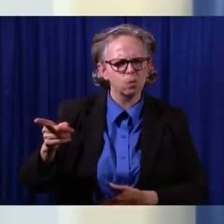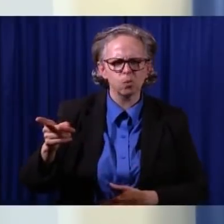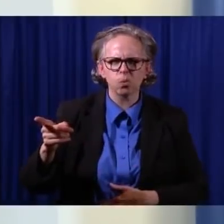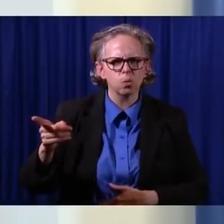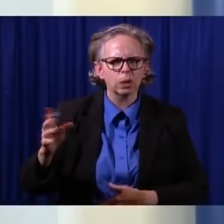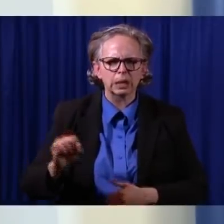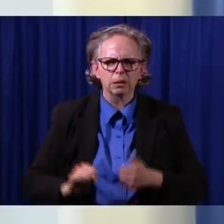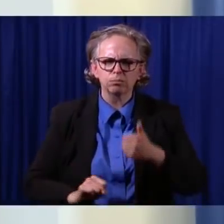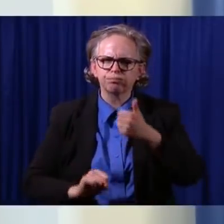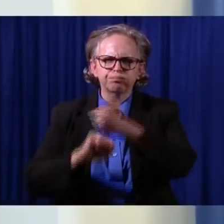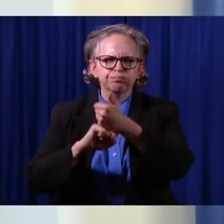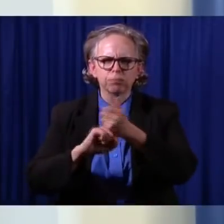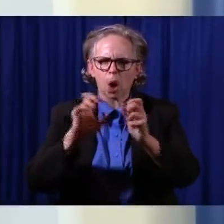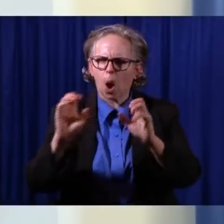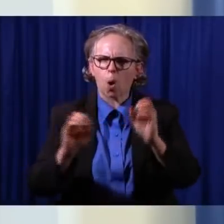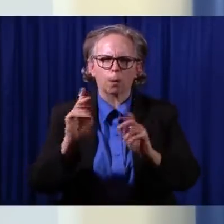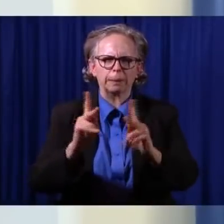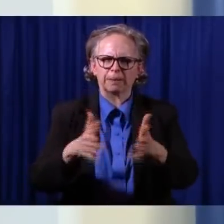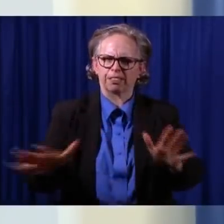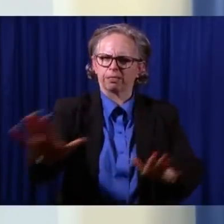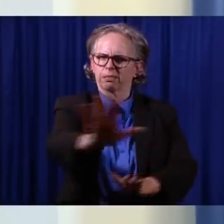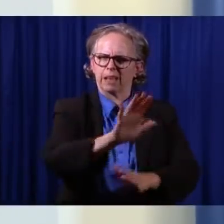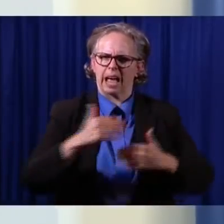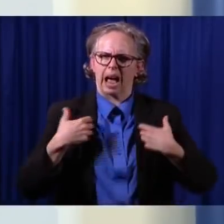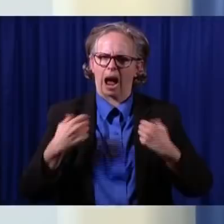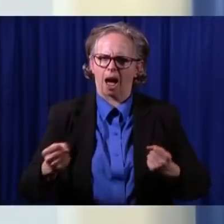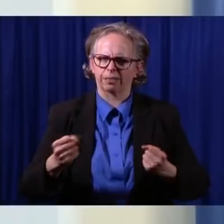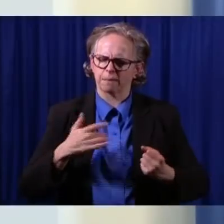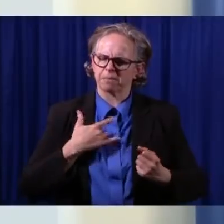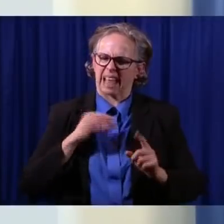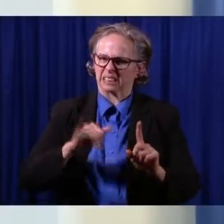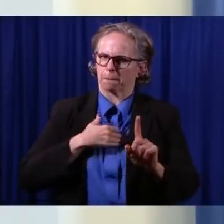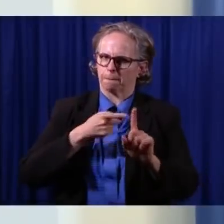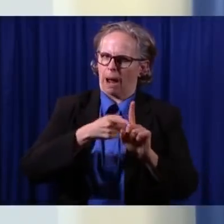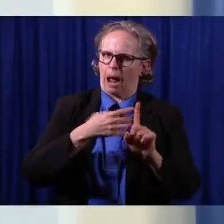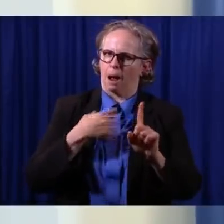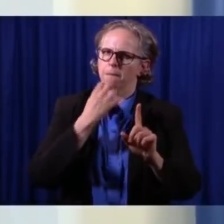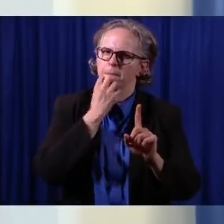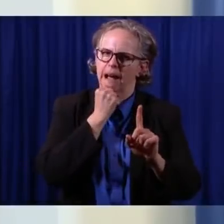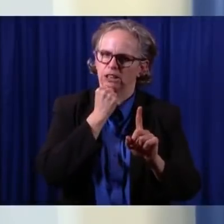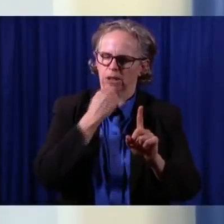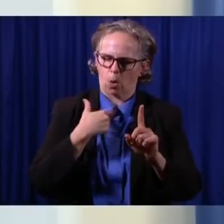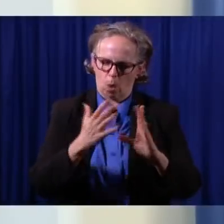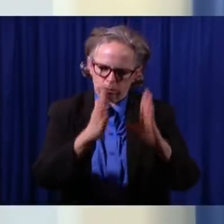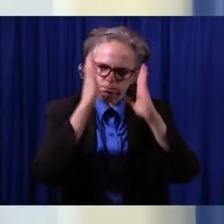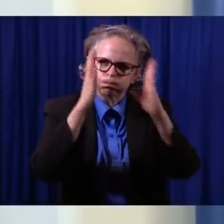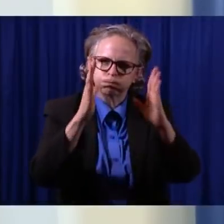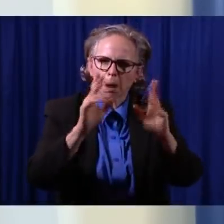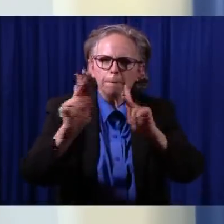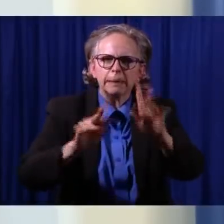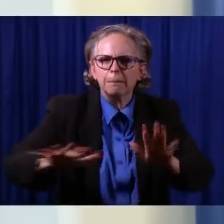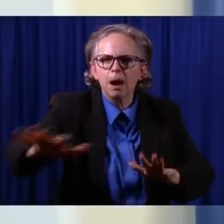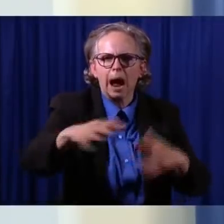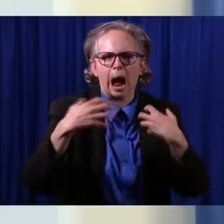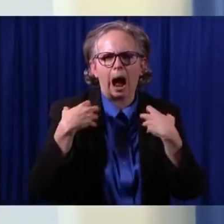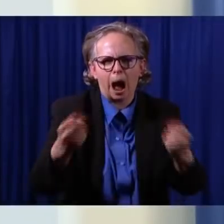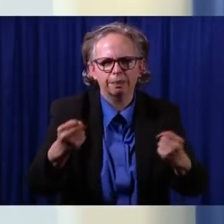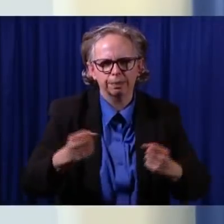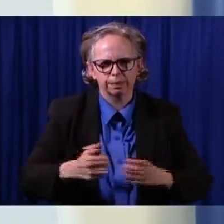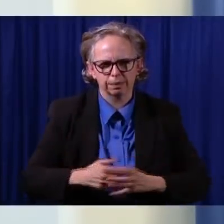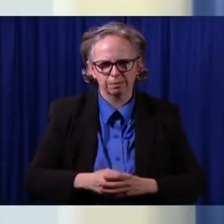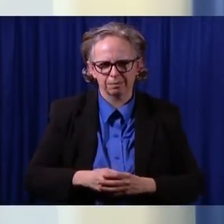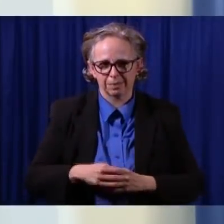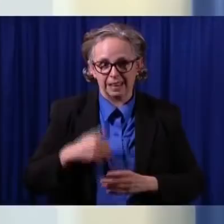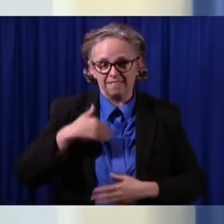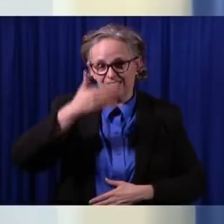that my complete attention. And I should add that the governor has even said to me that I could take a few days or